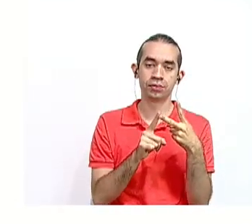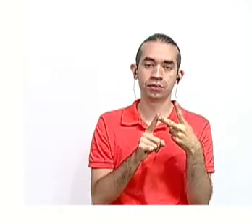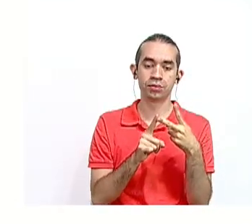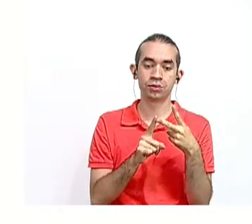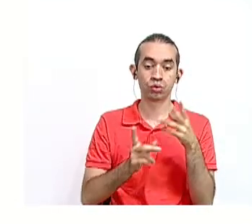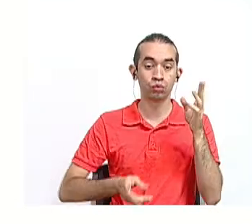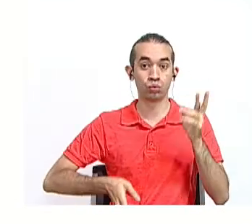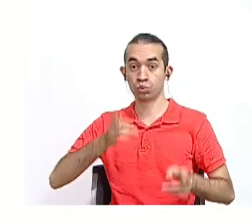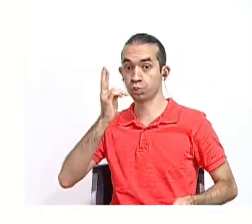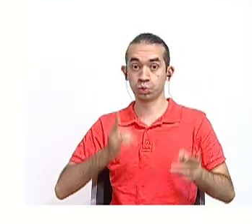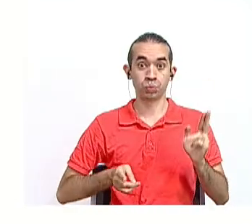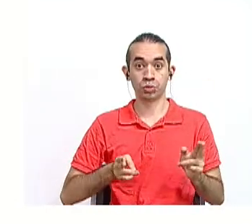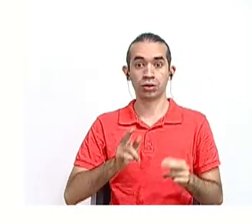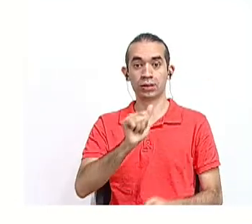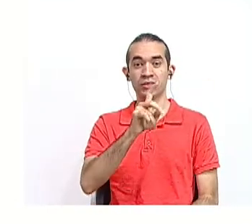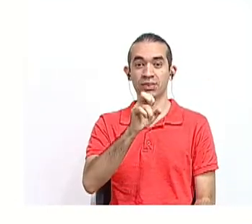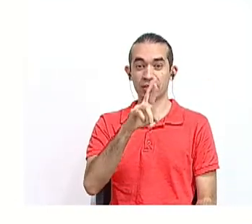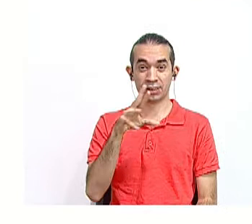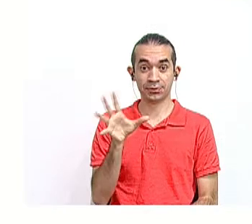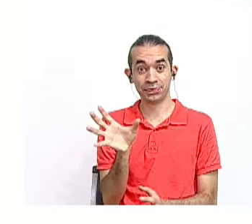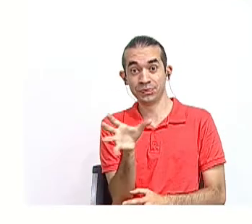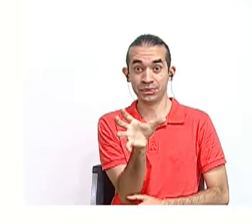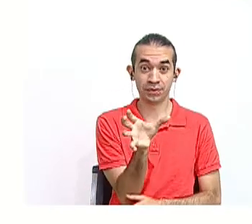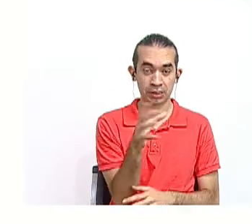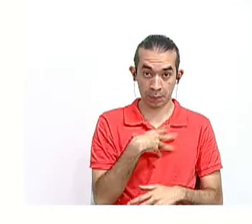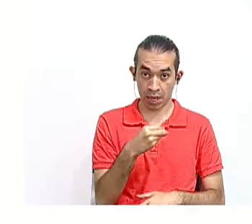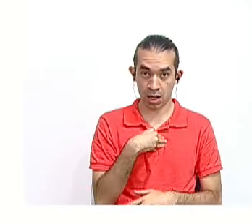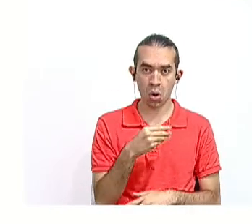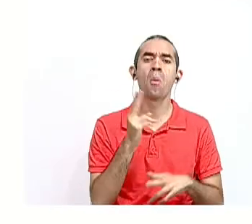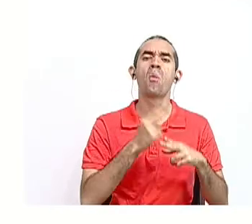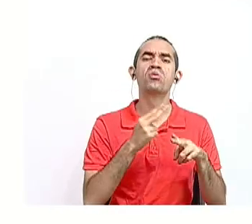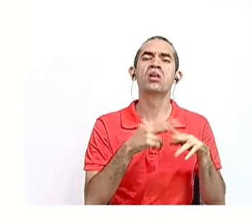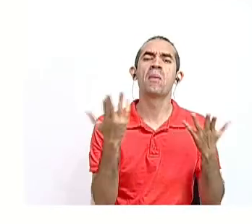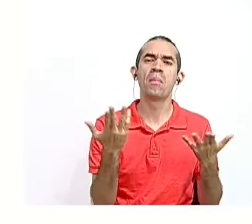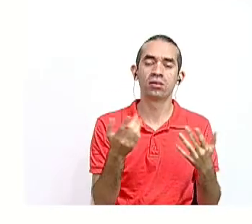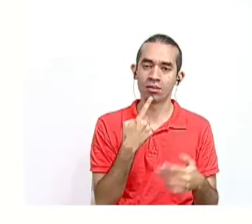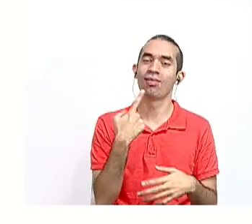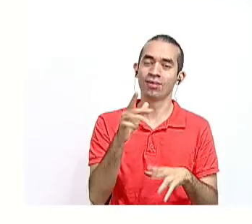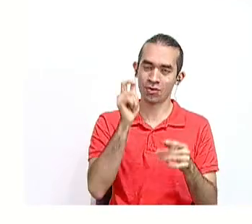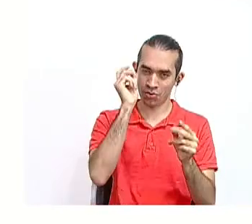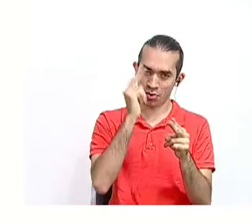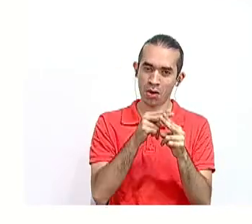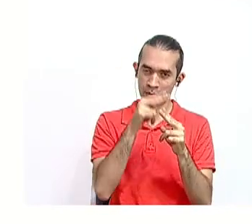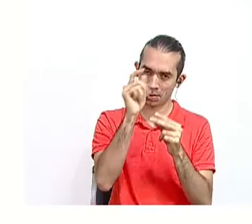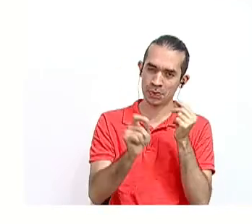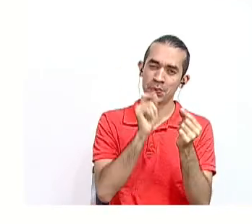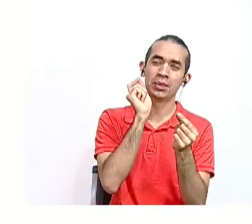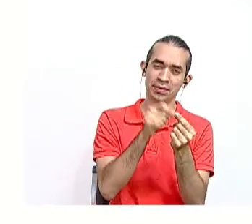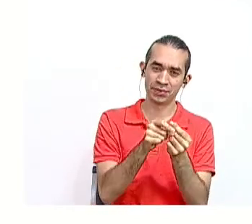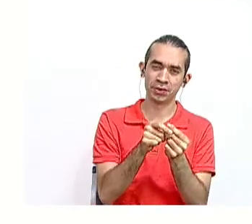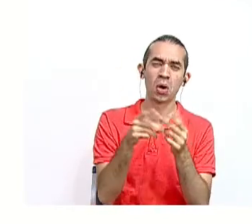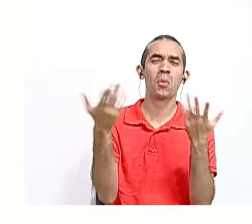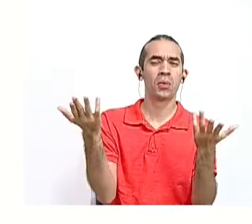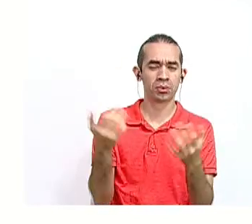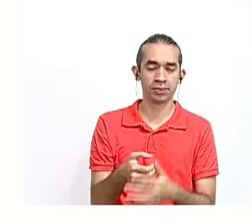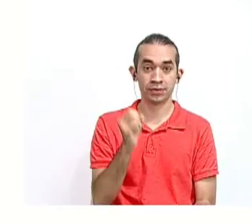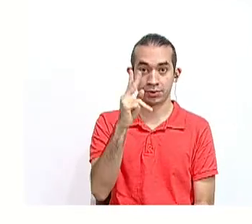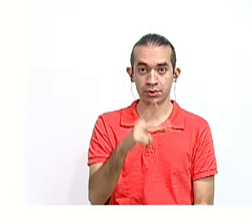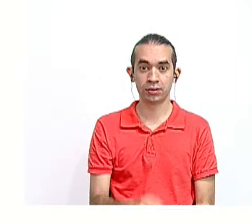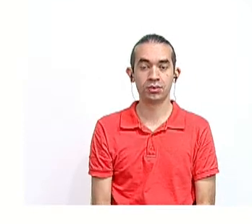the name of the robot avatar? They actually mention the specific name for that robot,